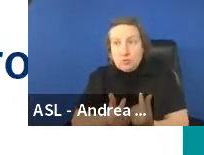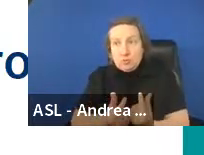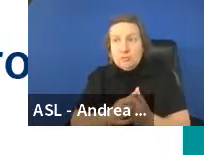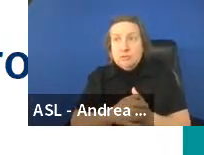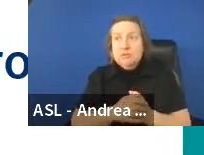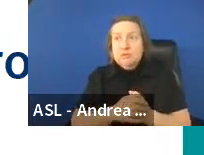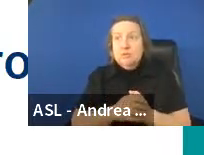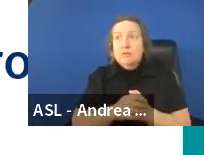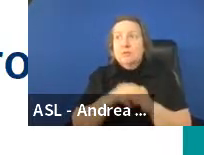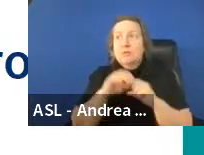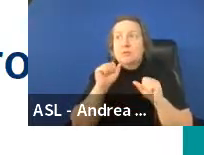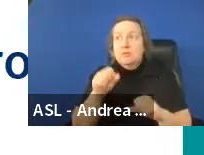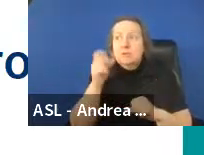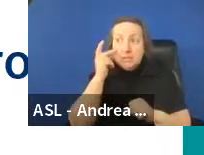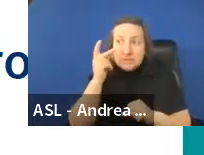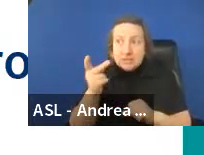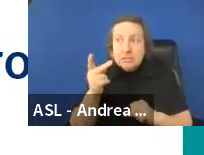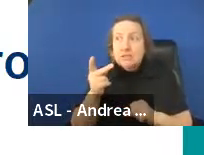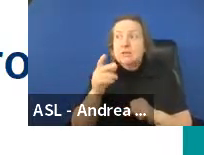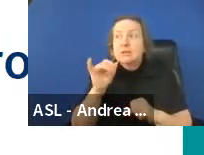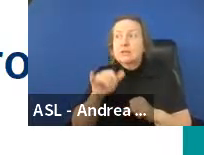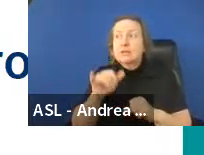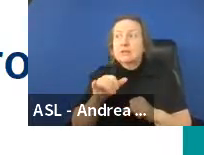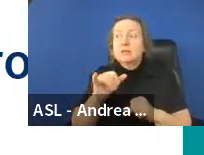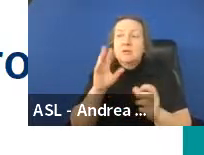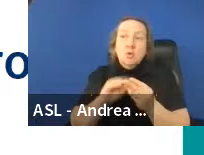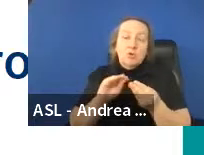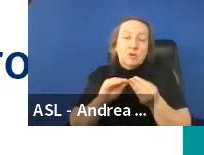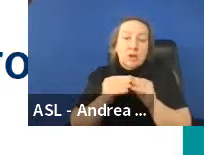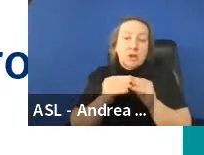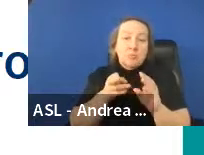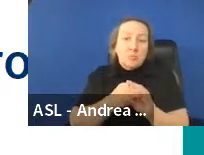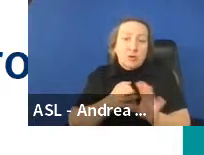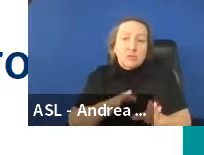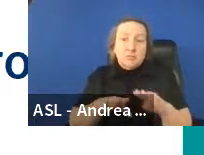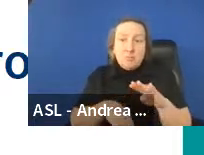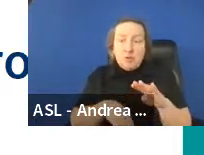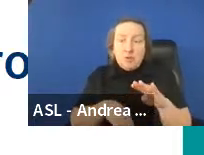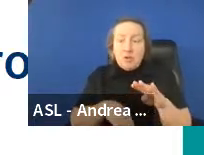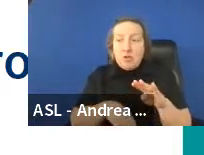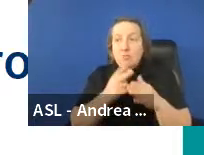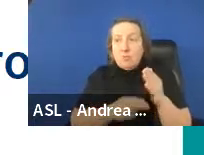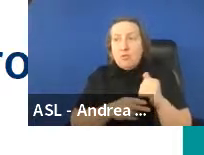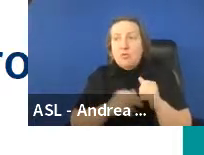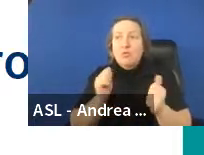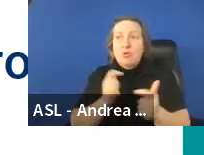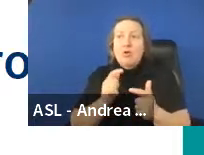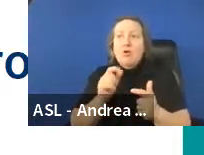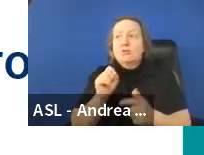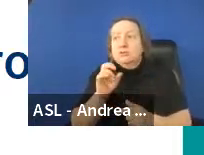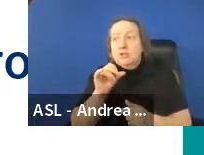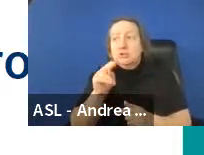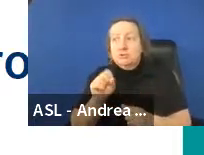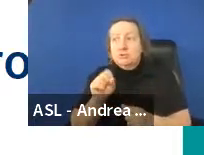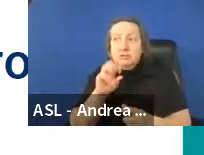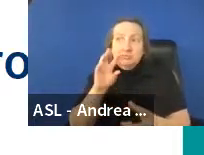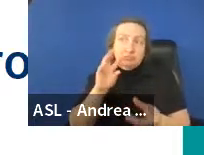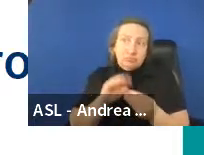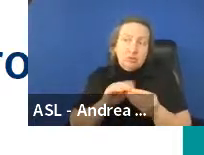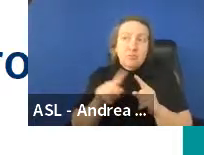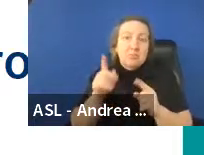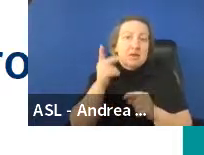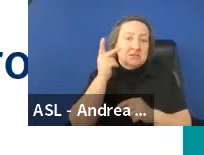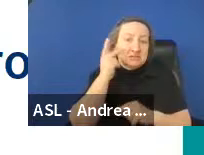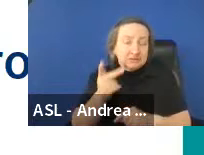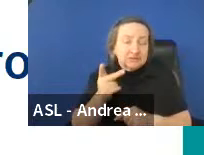As you can see here, you get the total number of participants at the bottom in bold for all the sessions combined, but you also see a breakdown